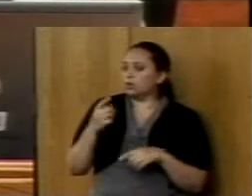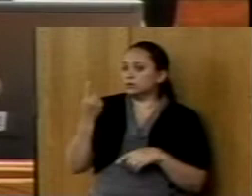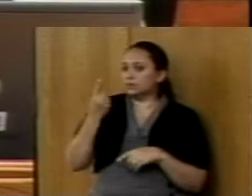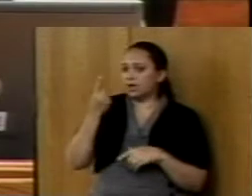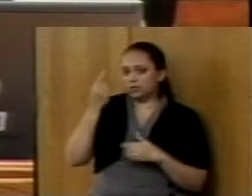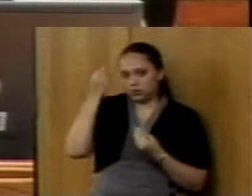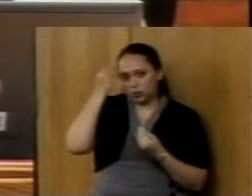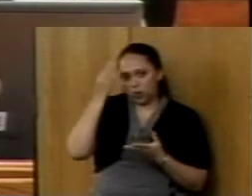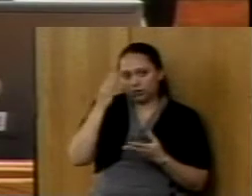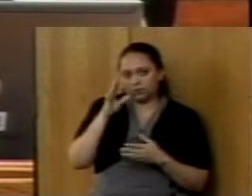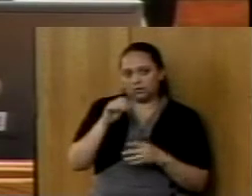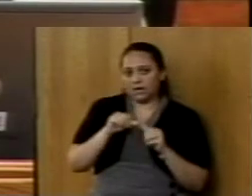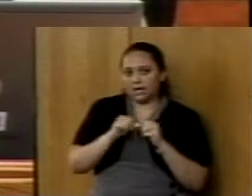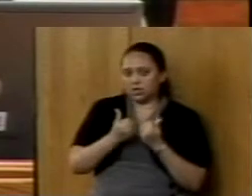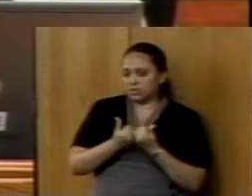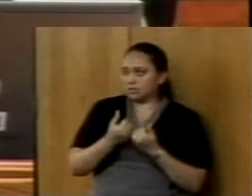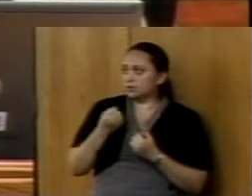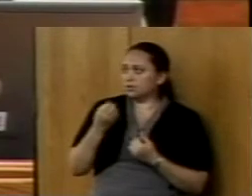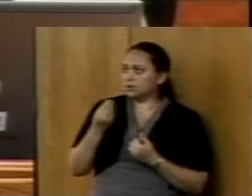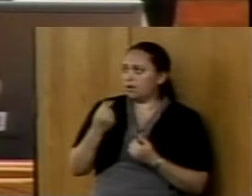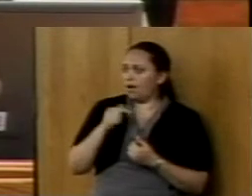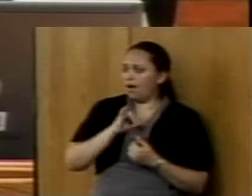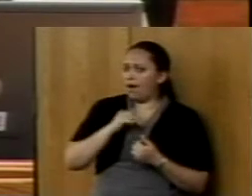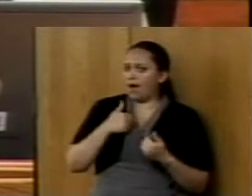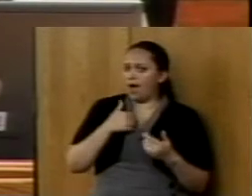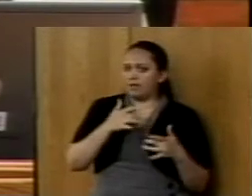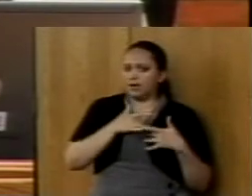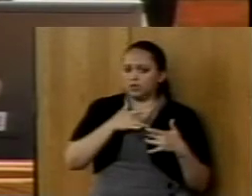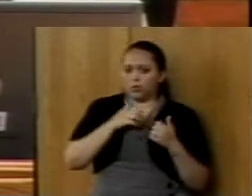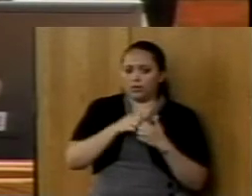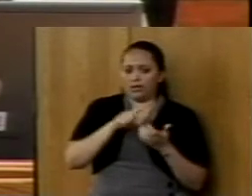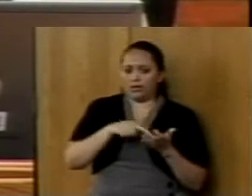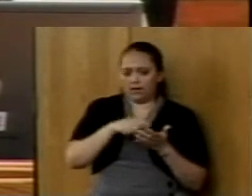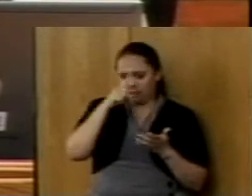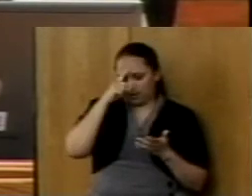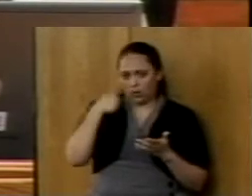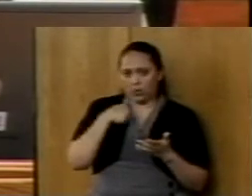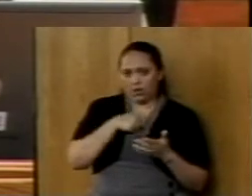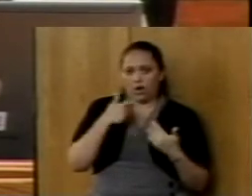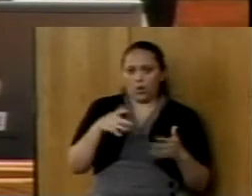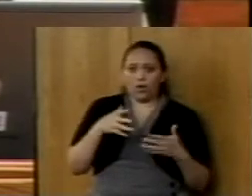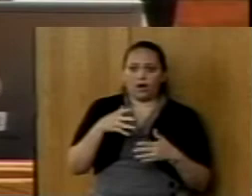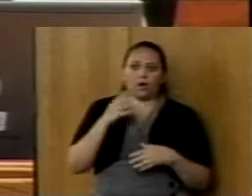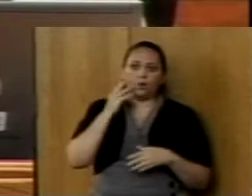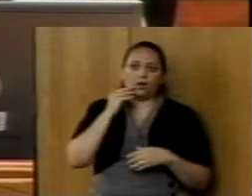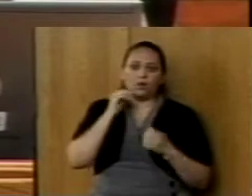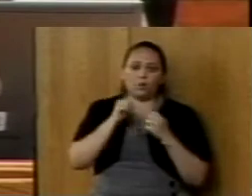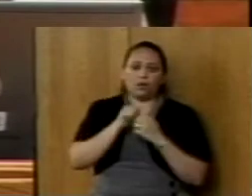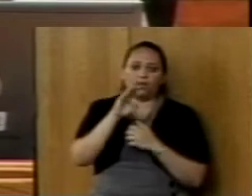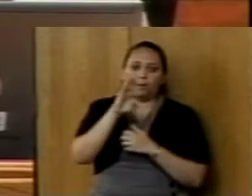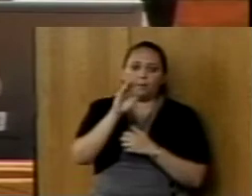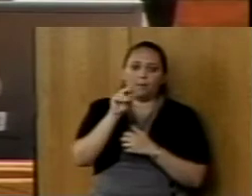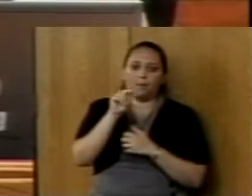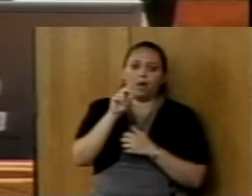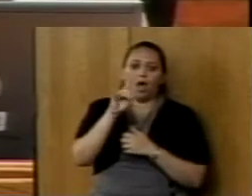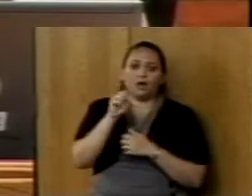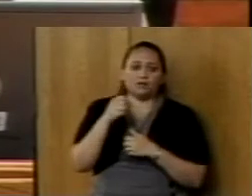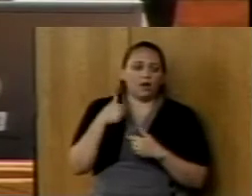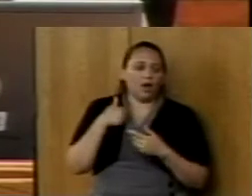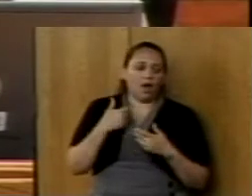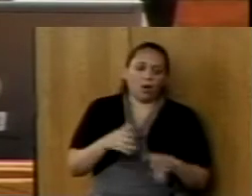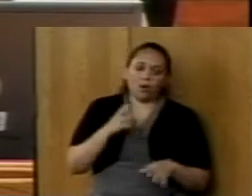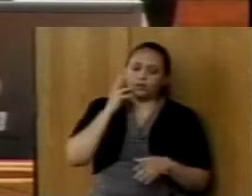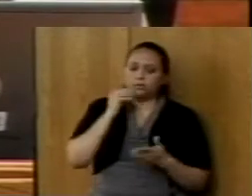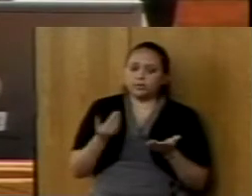from agency. So I have a concern with this because we already went through this already with the bonds, and I don't want to have to go through